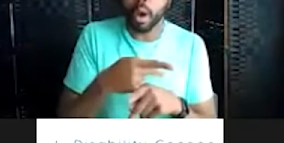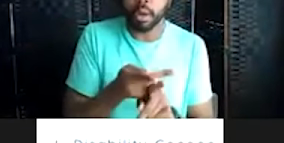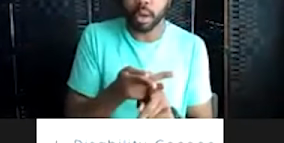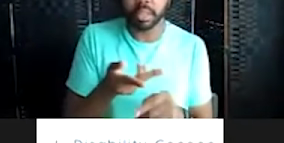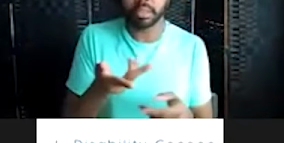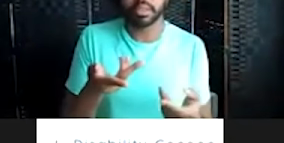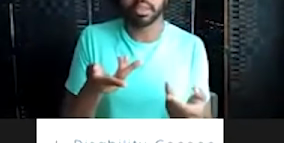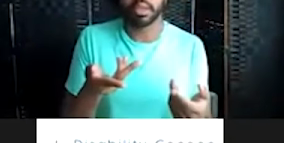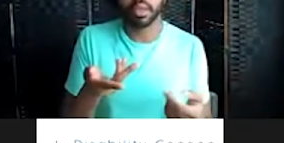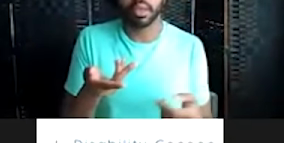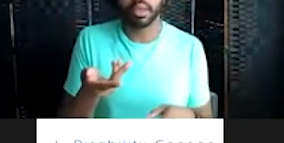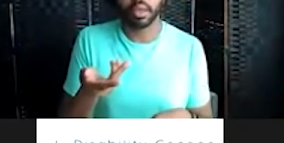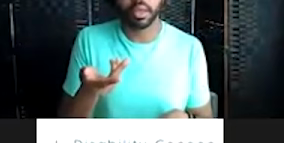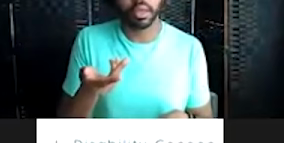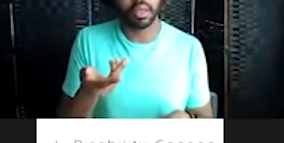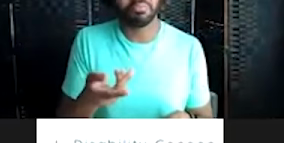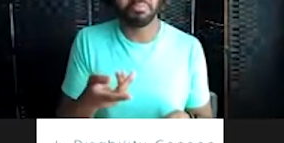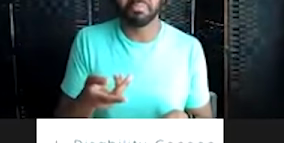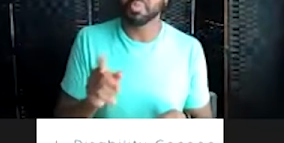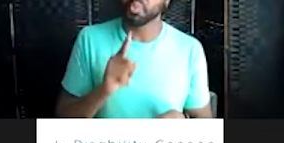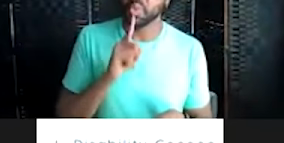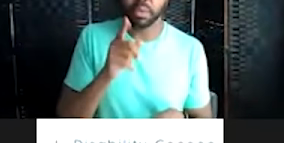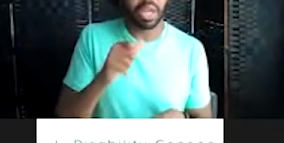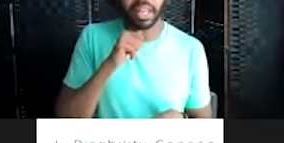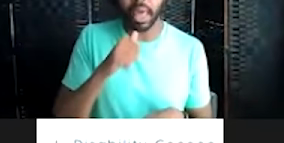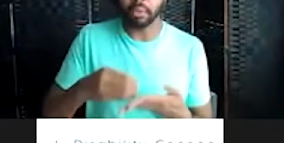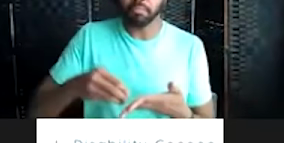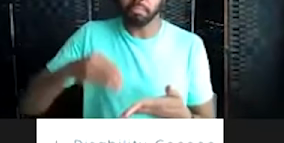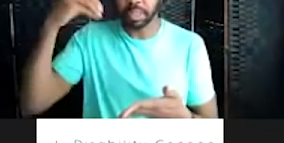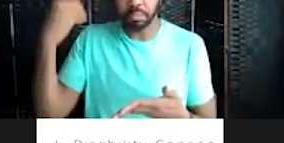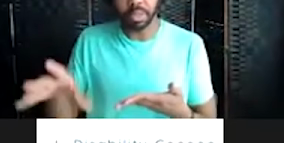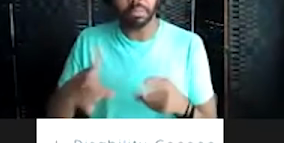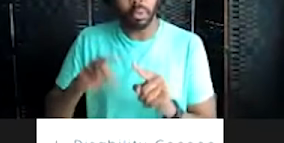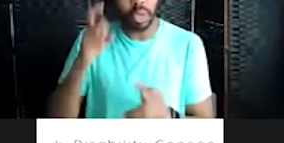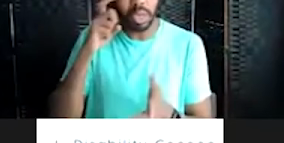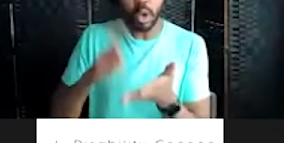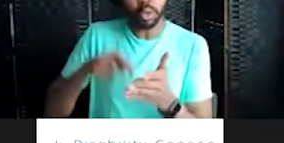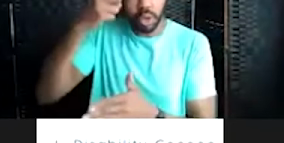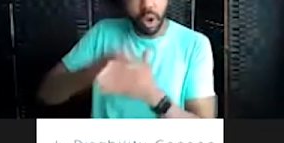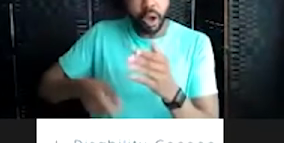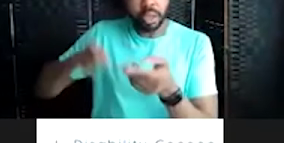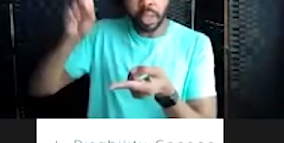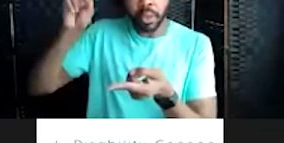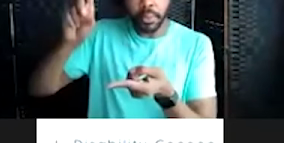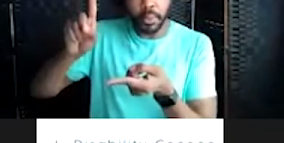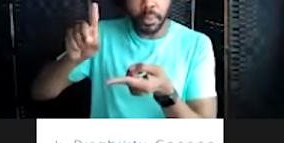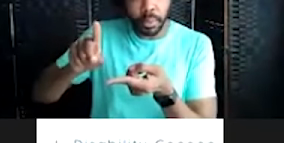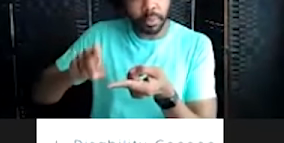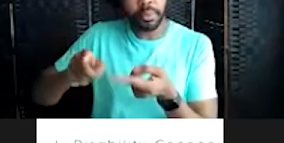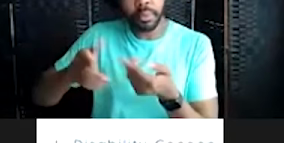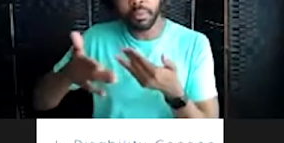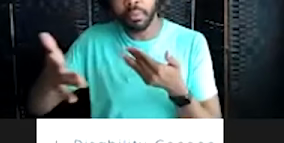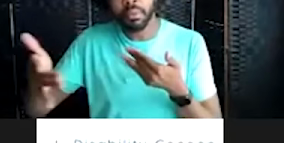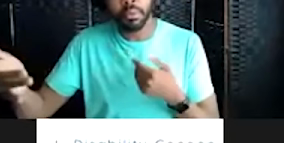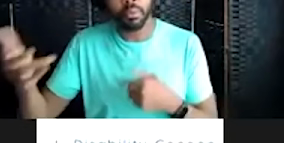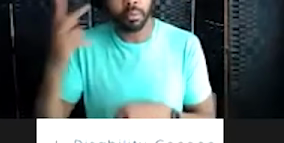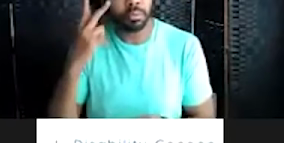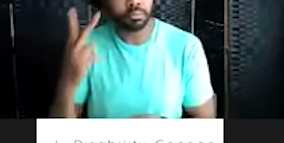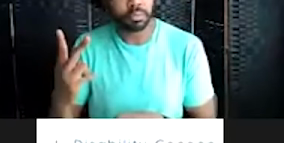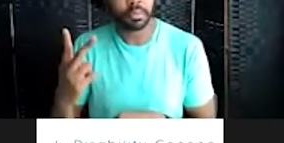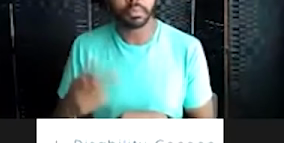they're actually relatively inexpensive to start with, but they're getting less and less expensive all of the time. And so, whereas some